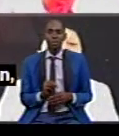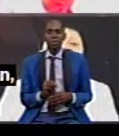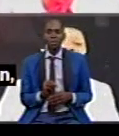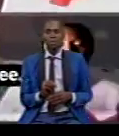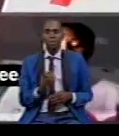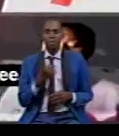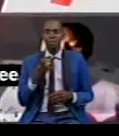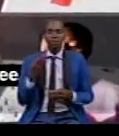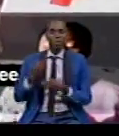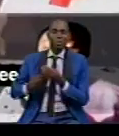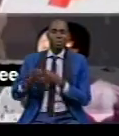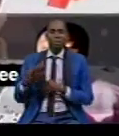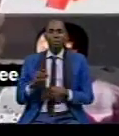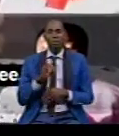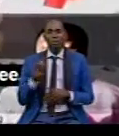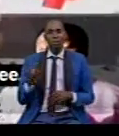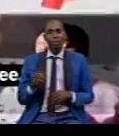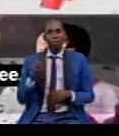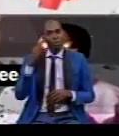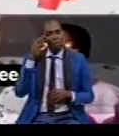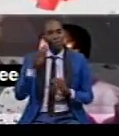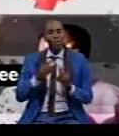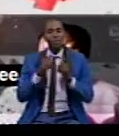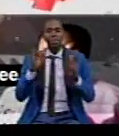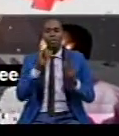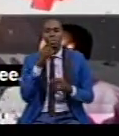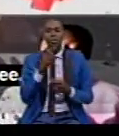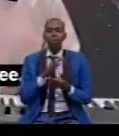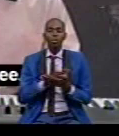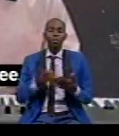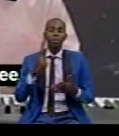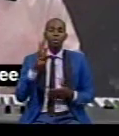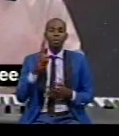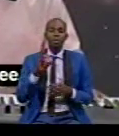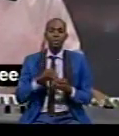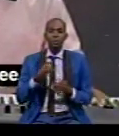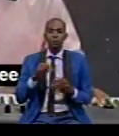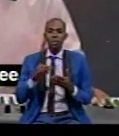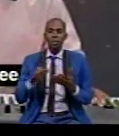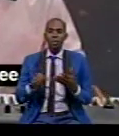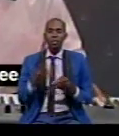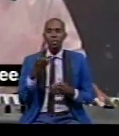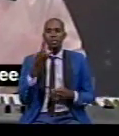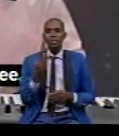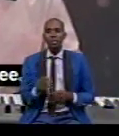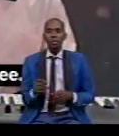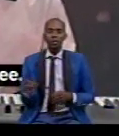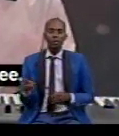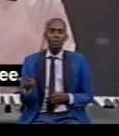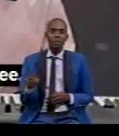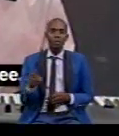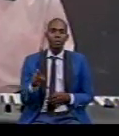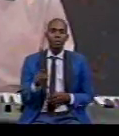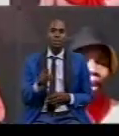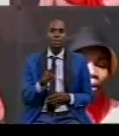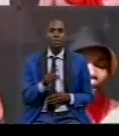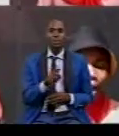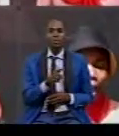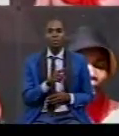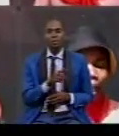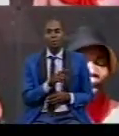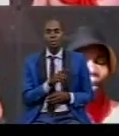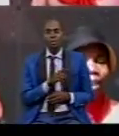Jesus as your Lord, and shall believe in thine heart that God has raised him from the